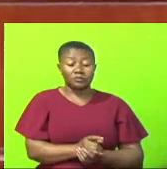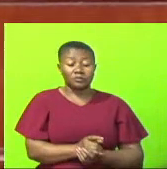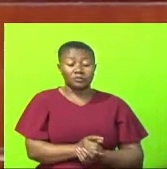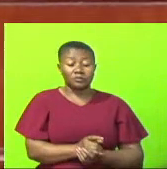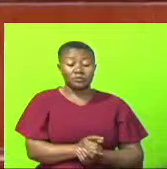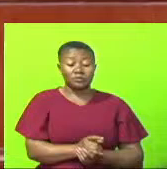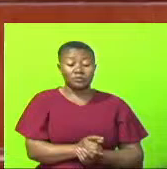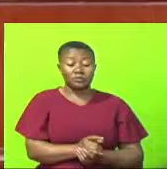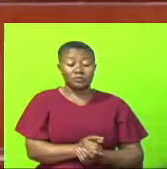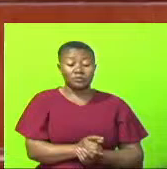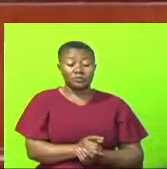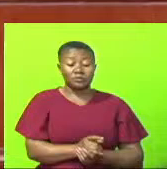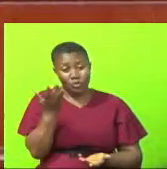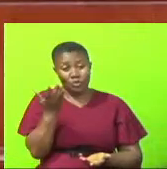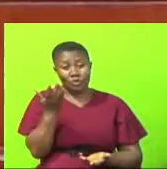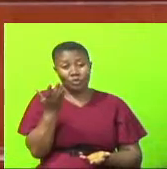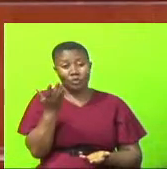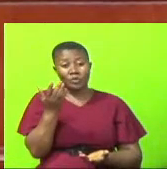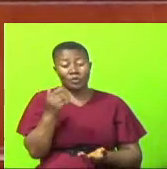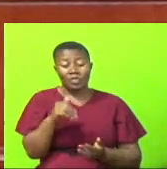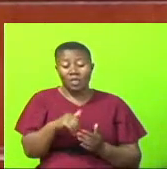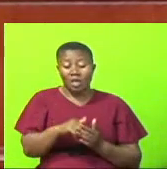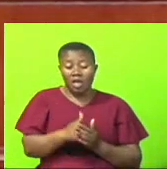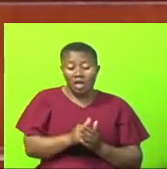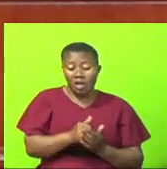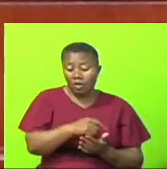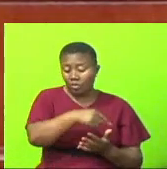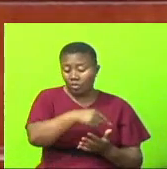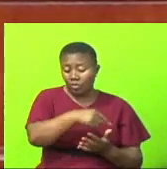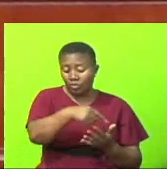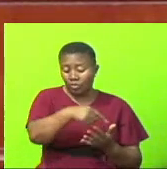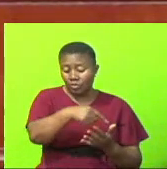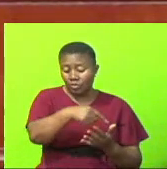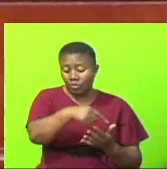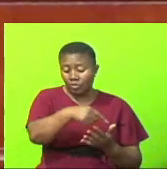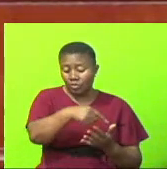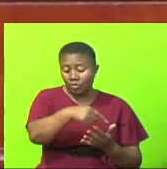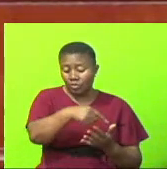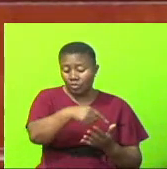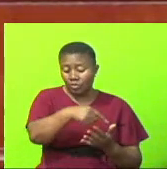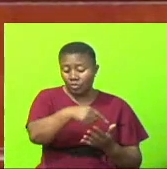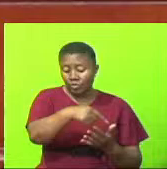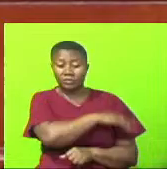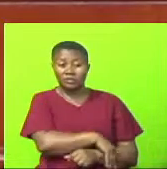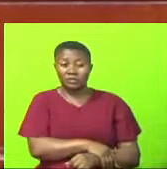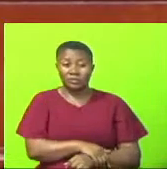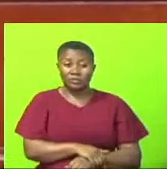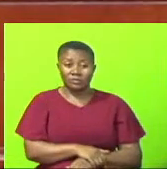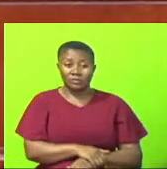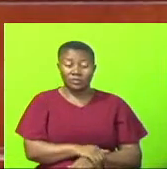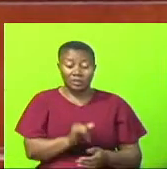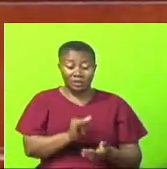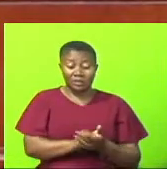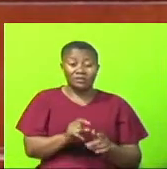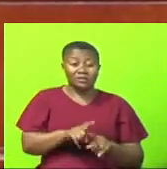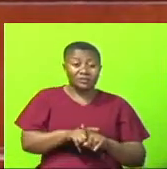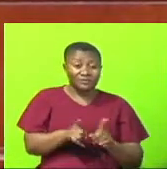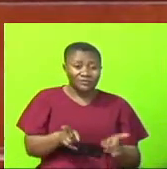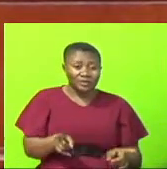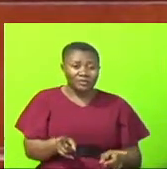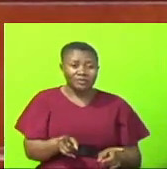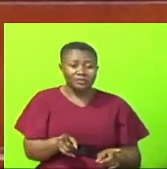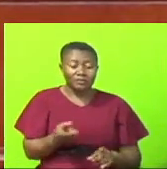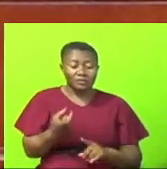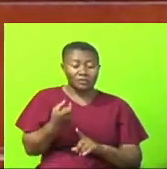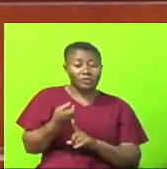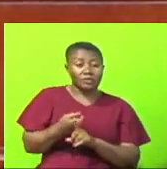procedures how they should be processed. And that is being done. That is different from